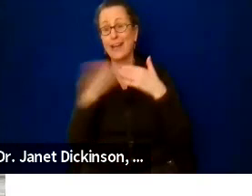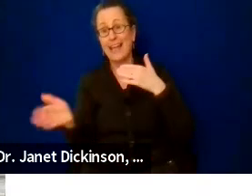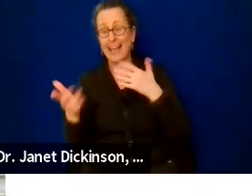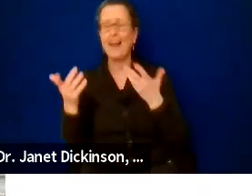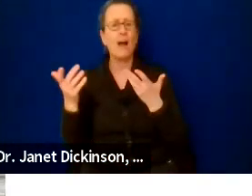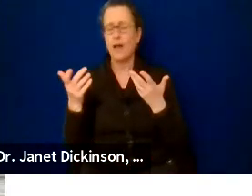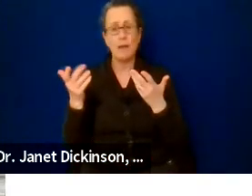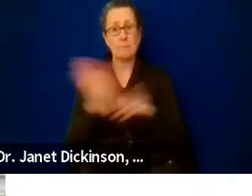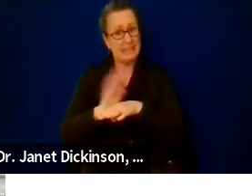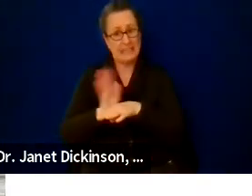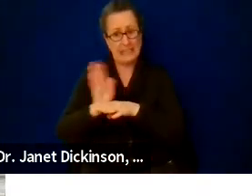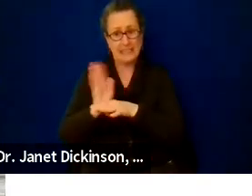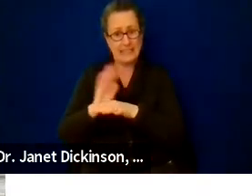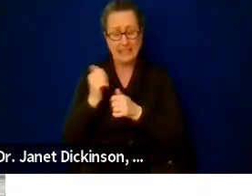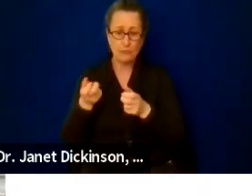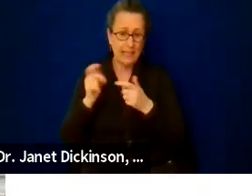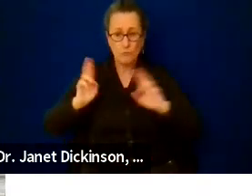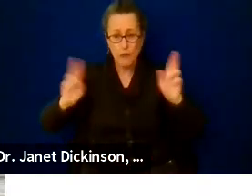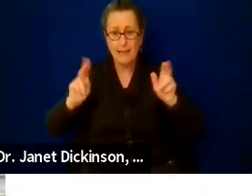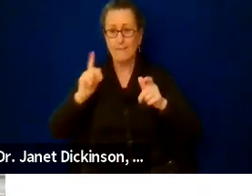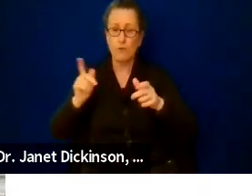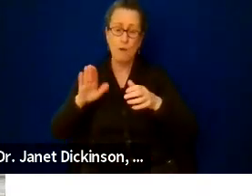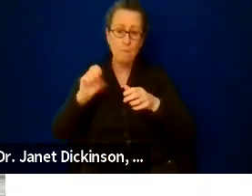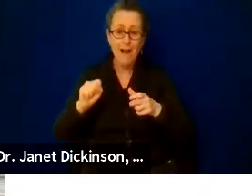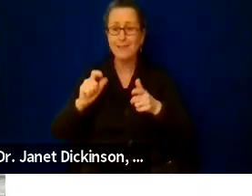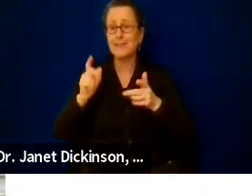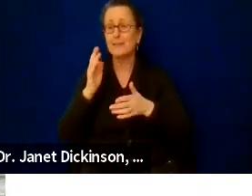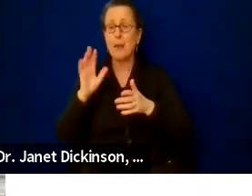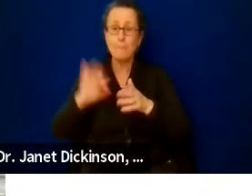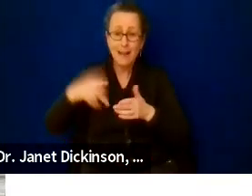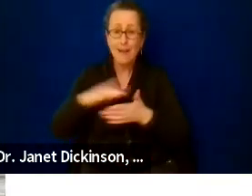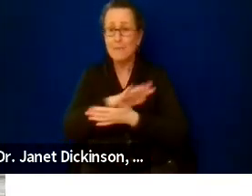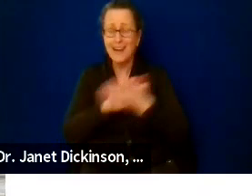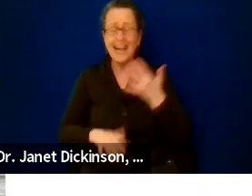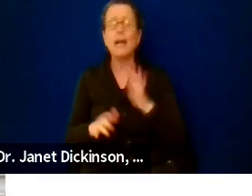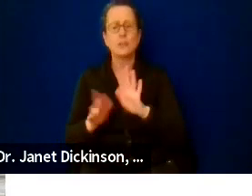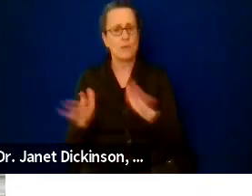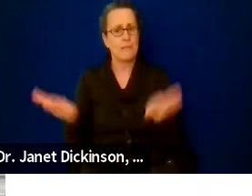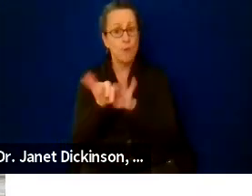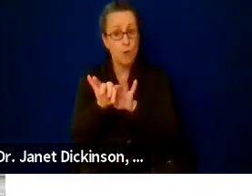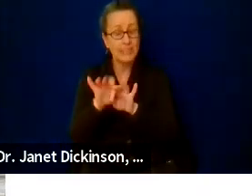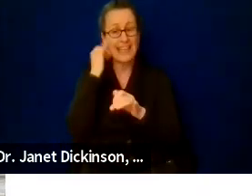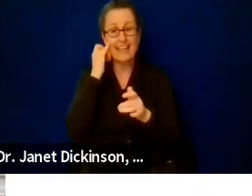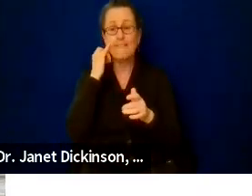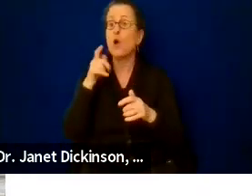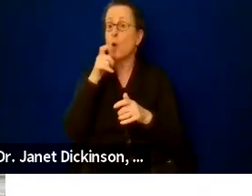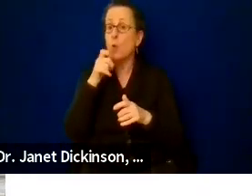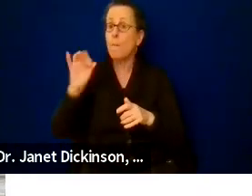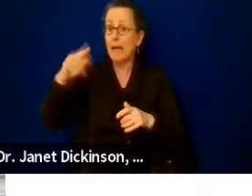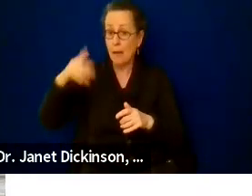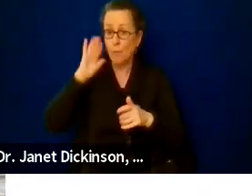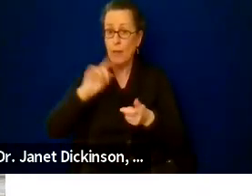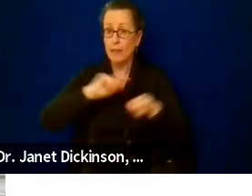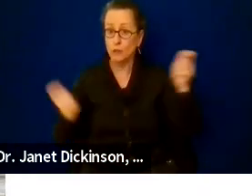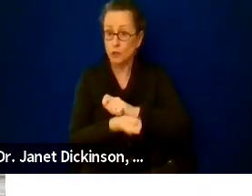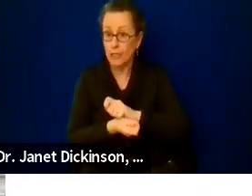do ask at 2:30. One of the major changes at Newton School is parents must remain in their cars. You can't be